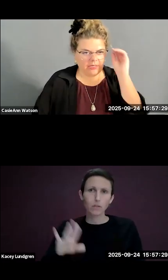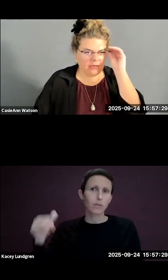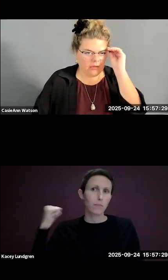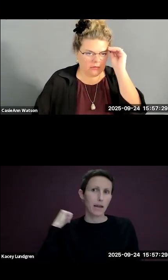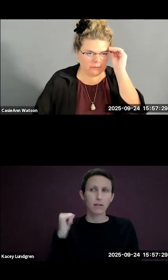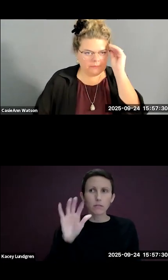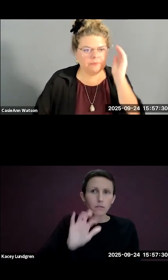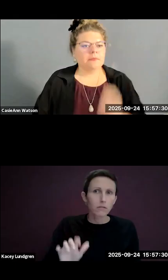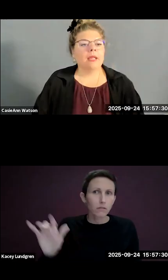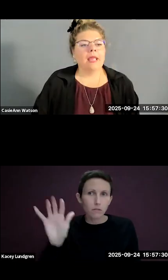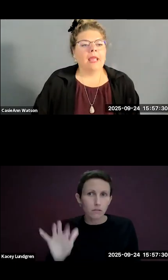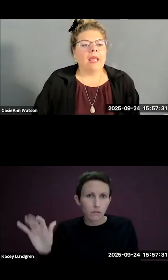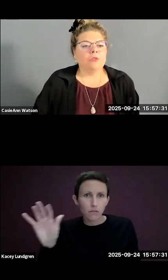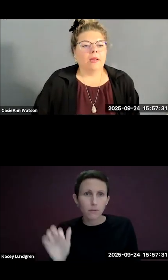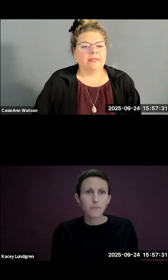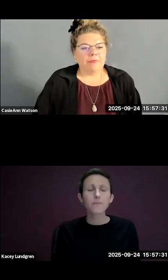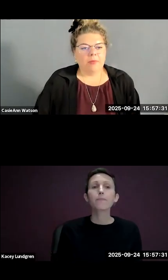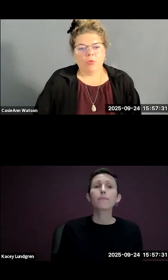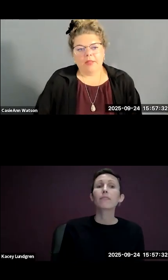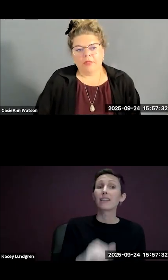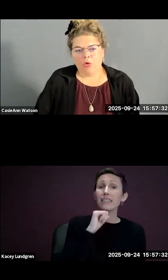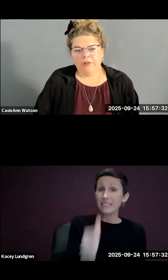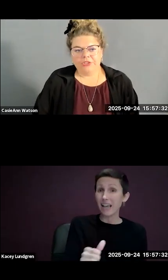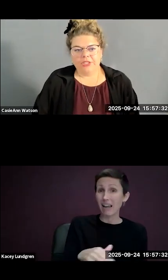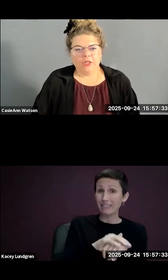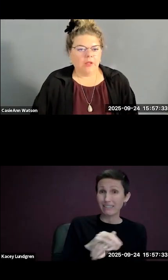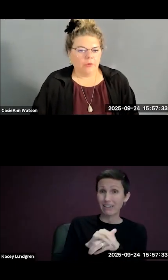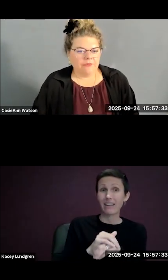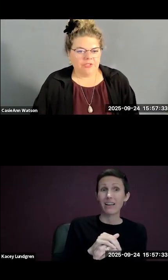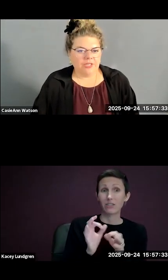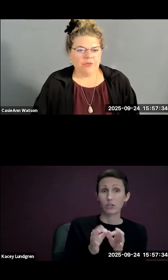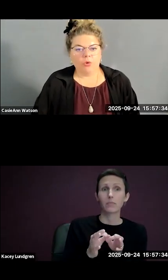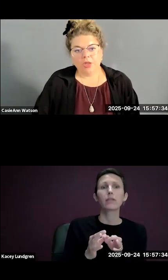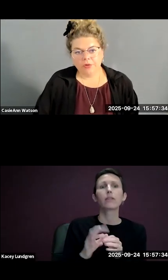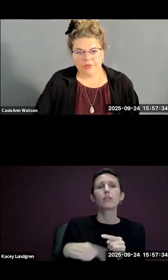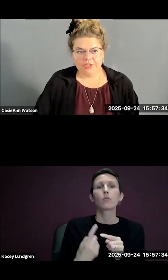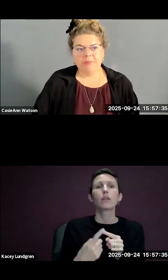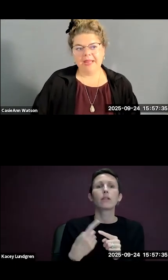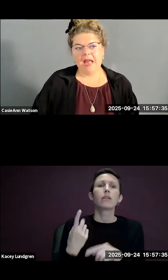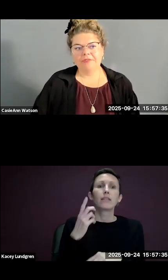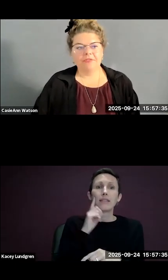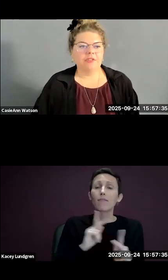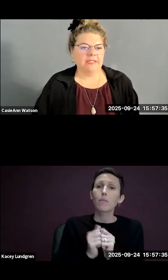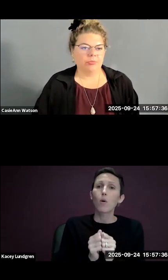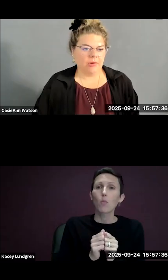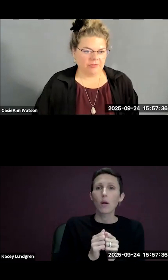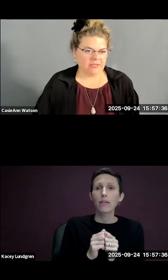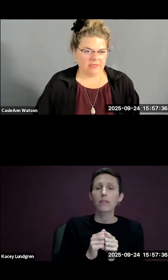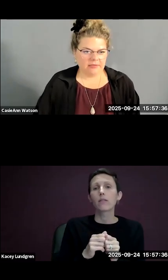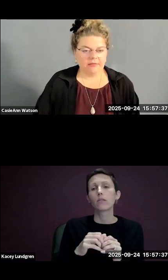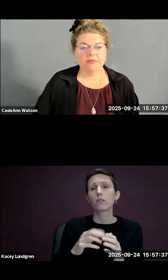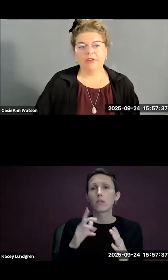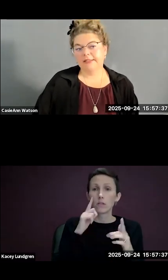Non-tactile interpreting is when deaf people with low vision, close vision, or tunnel vision may have different needs